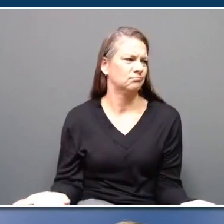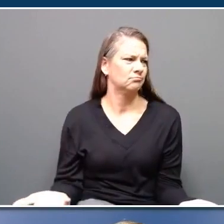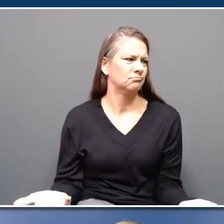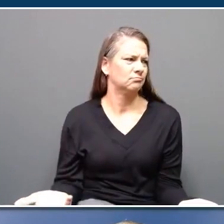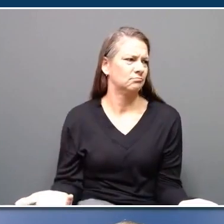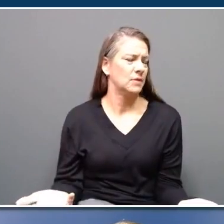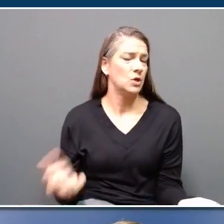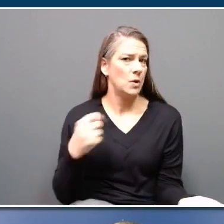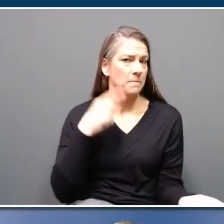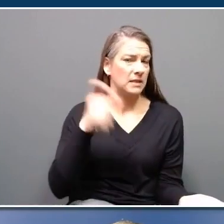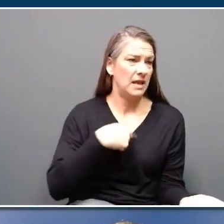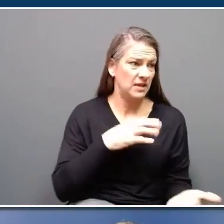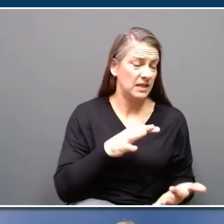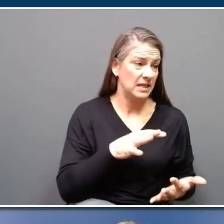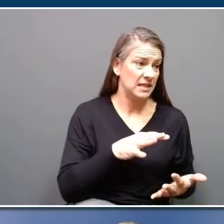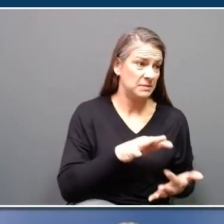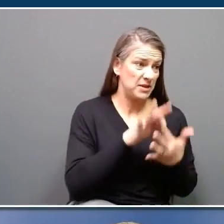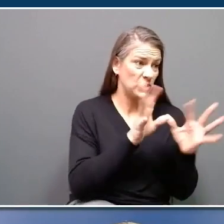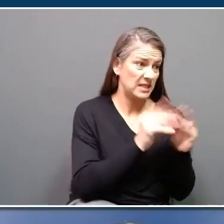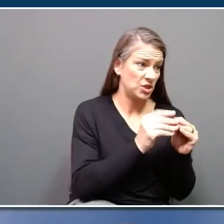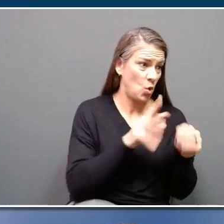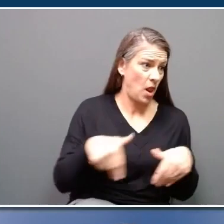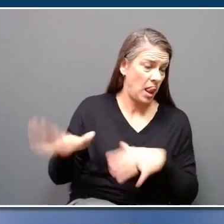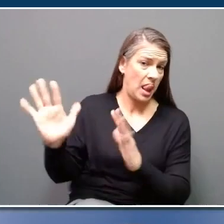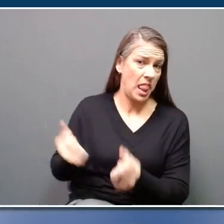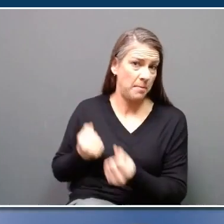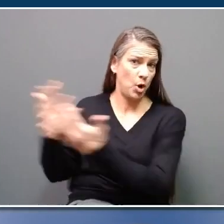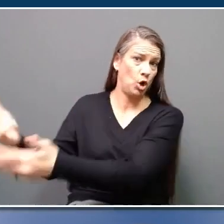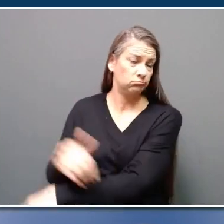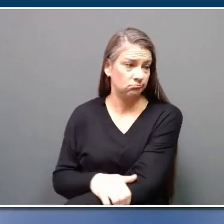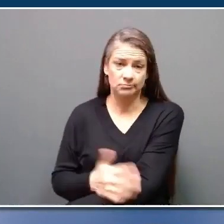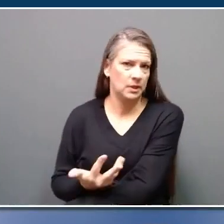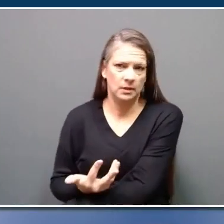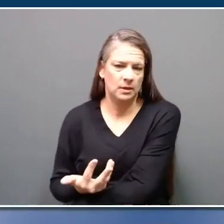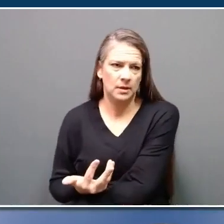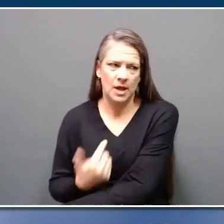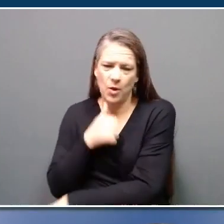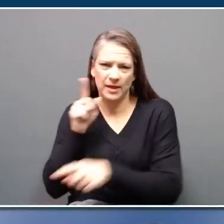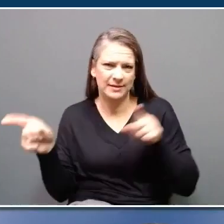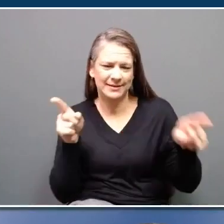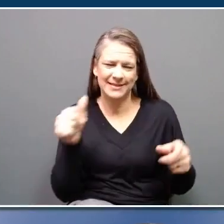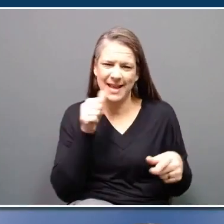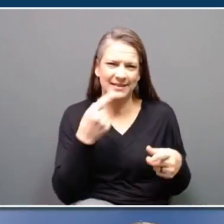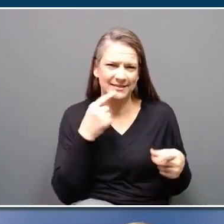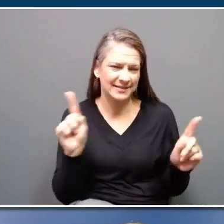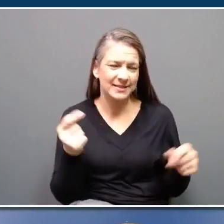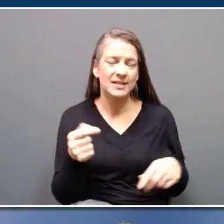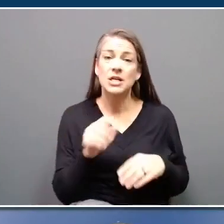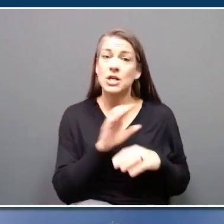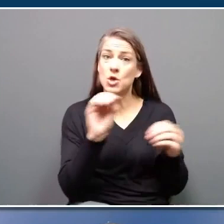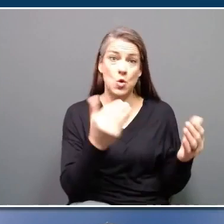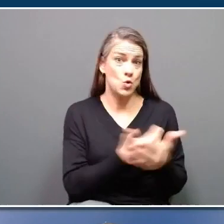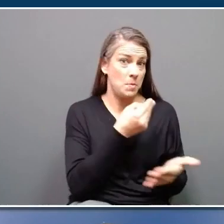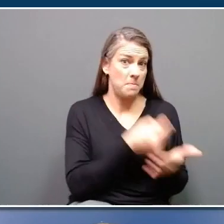session or you let it burn. I don't think either are how we ought to be operating state government. There is no new funding, at least in this bill,